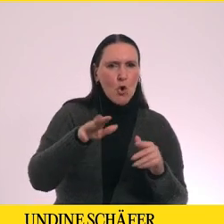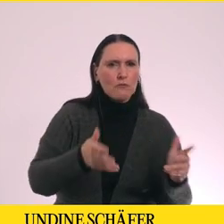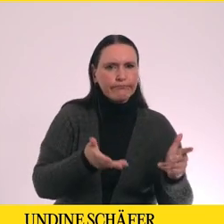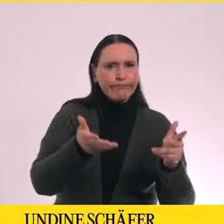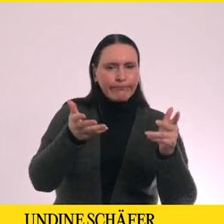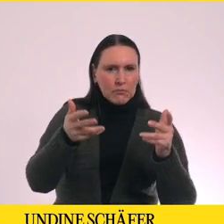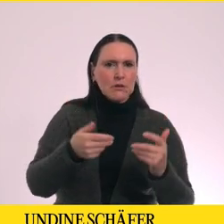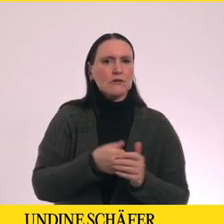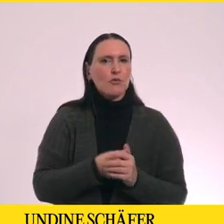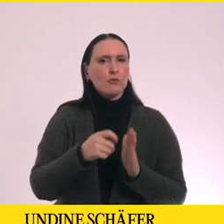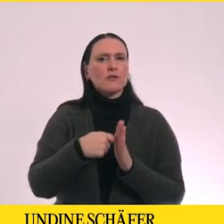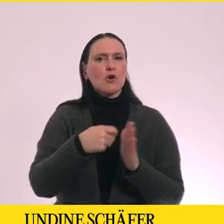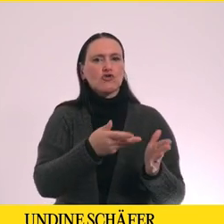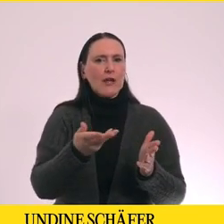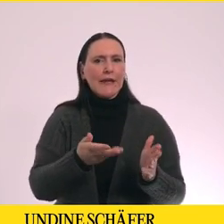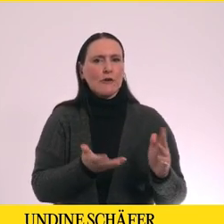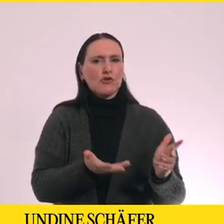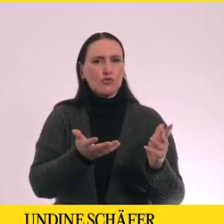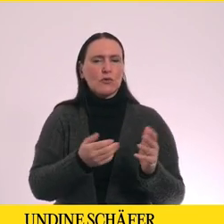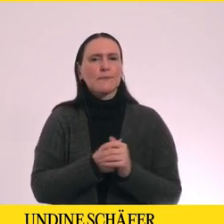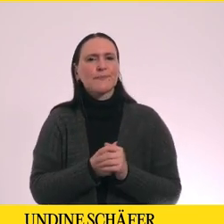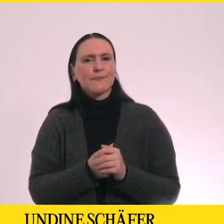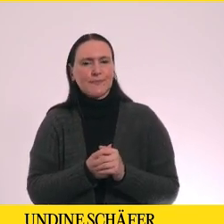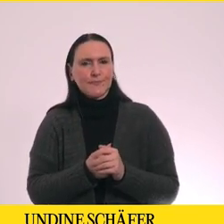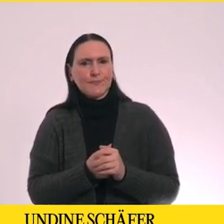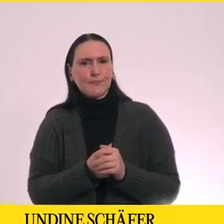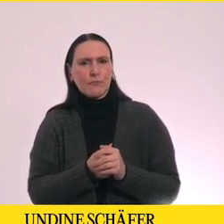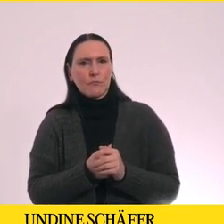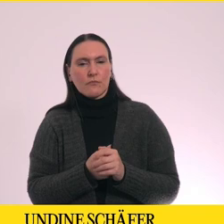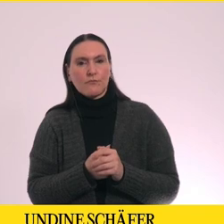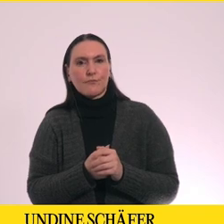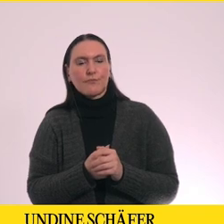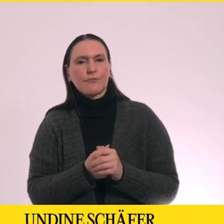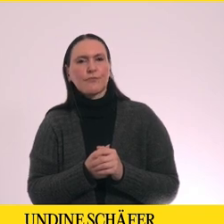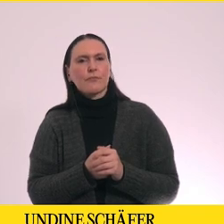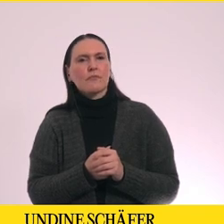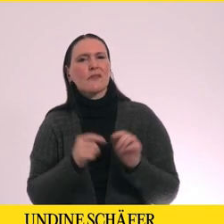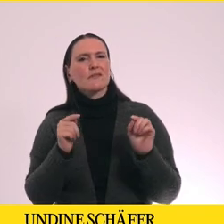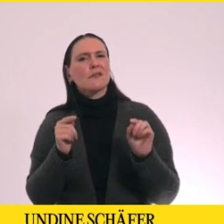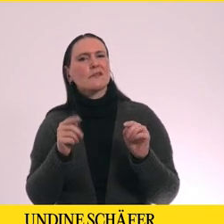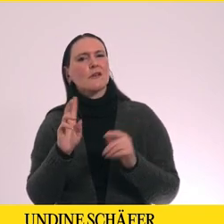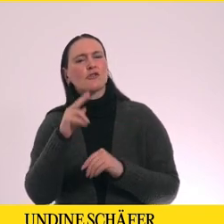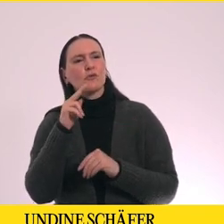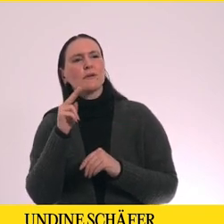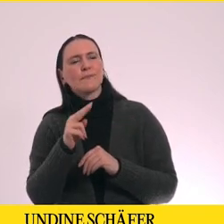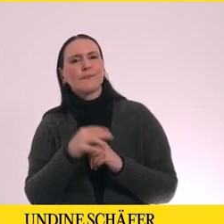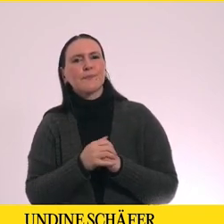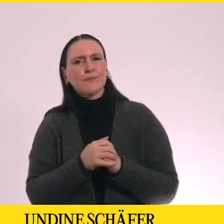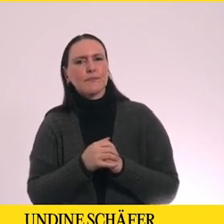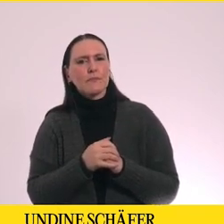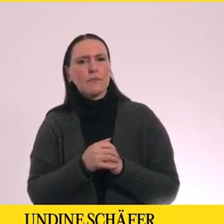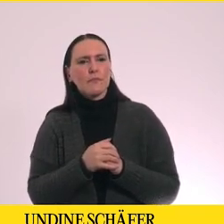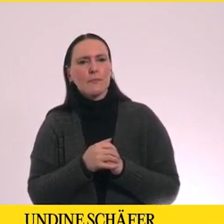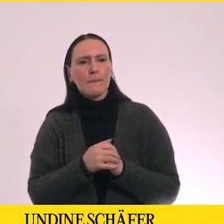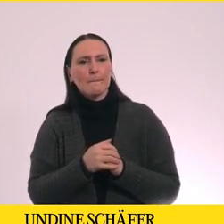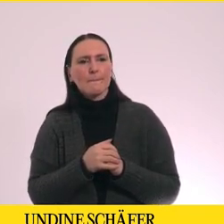within their project. And to come back to this notion also that you mentioned about the chain, and perhaps